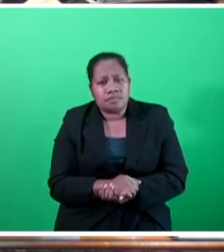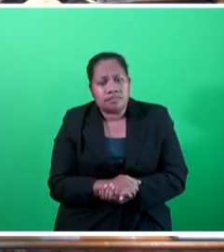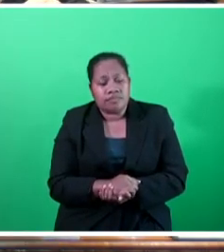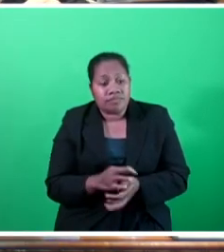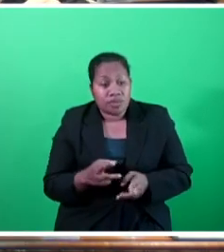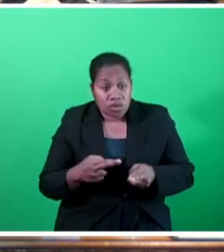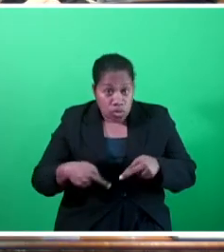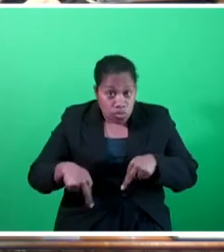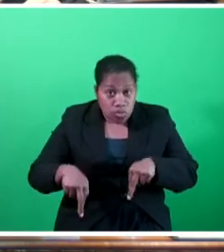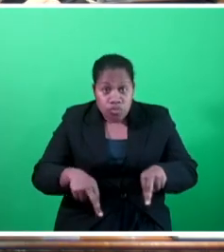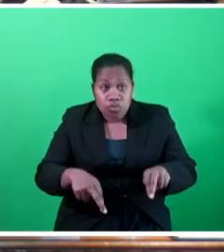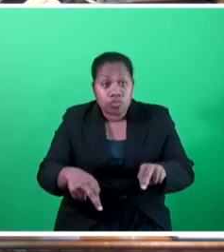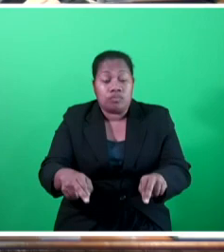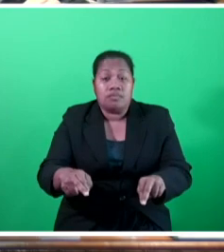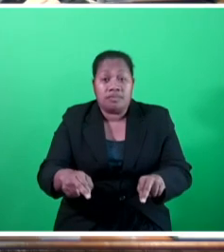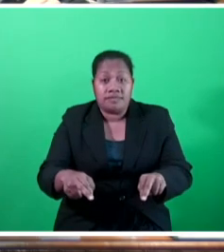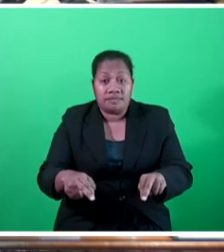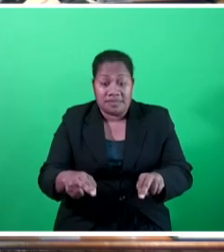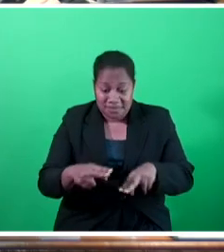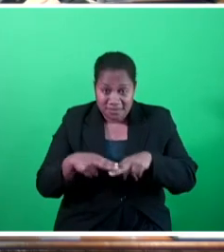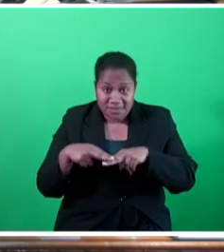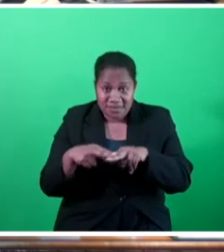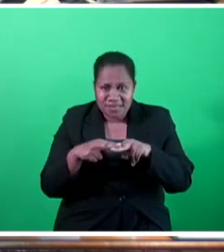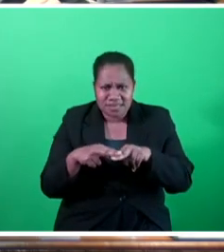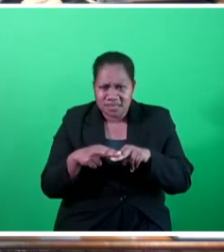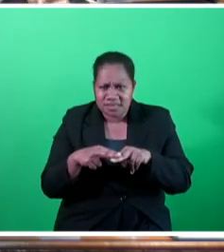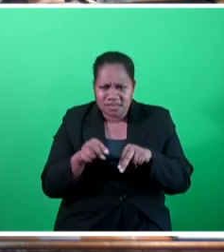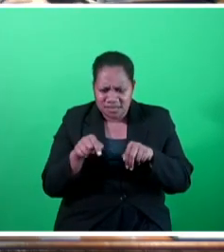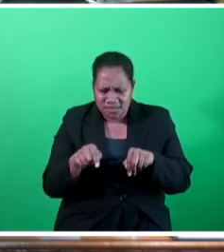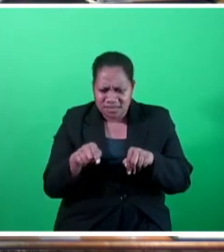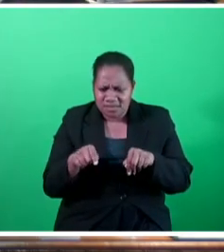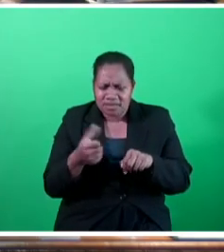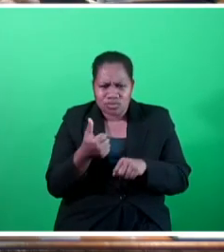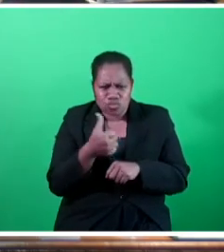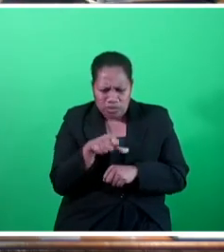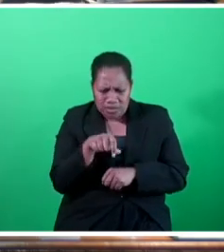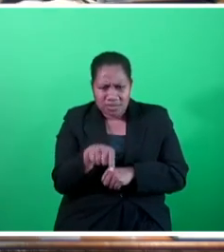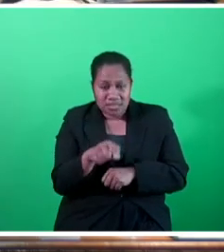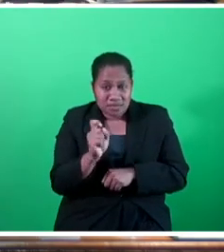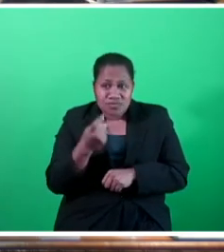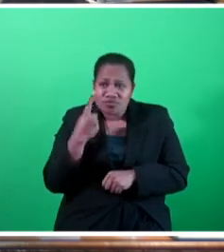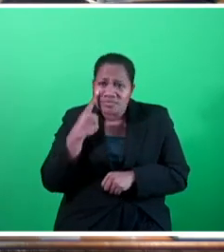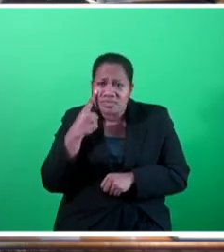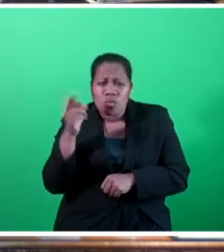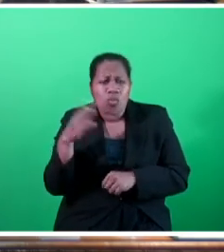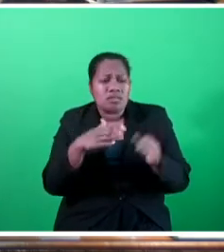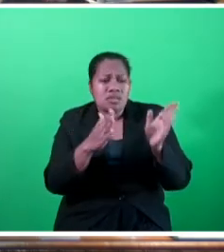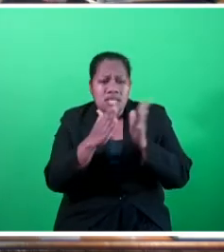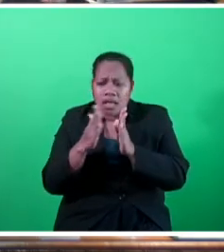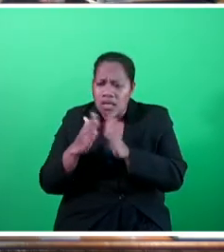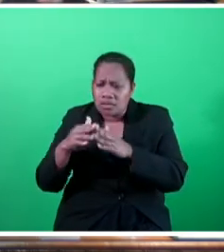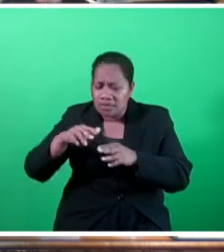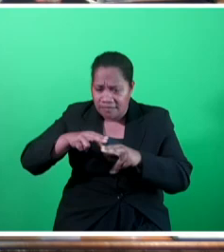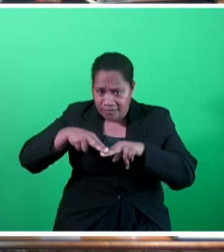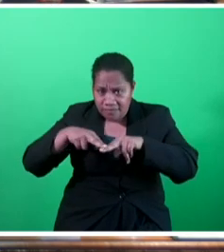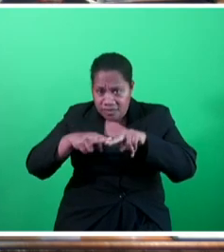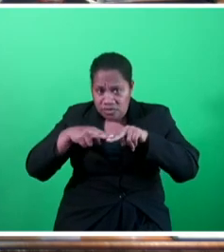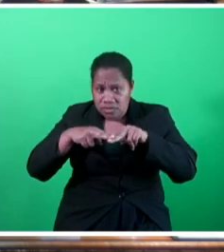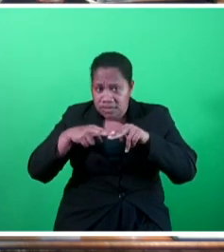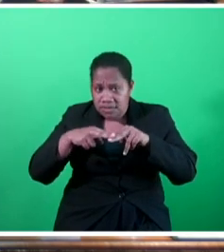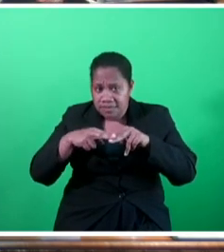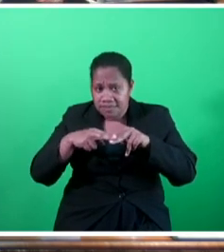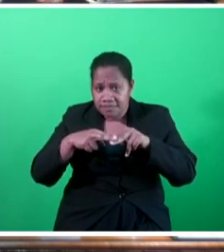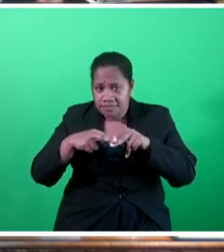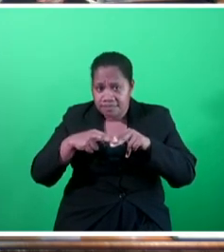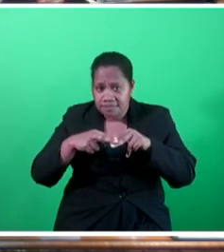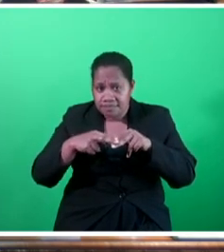rivers per se in Fiji is very much underutilized. If you look at all the townships in Fiji, apart from Lautoka and